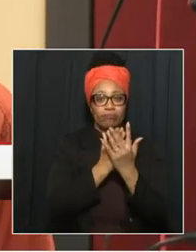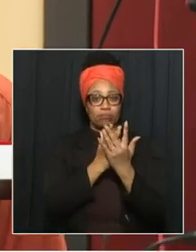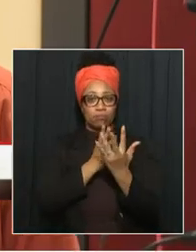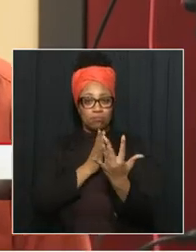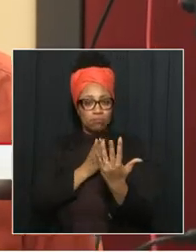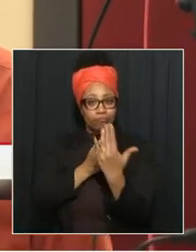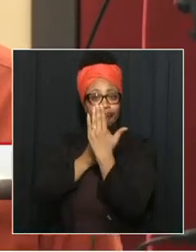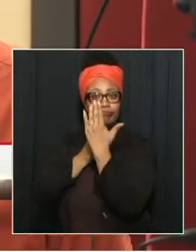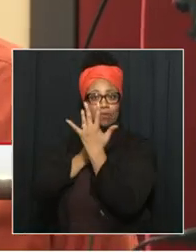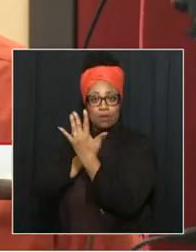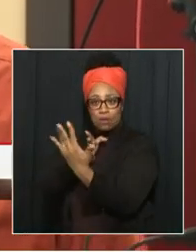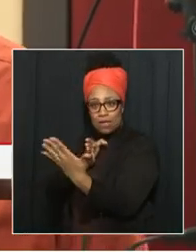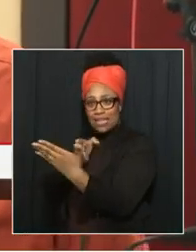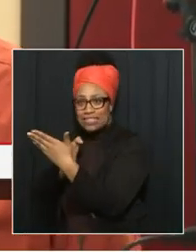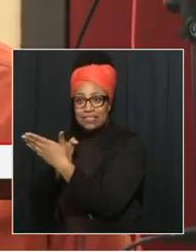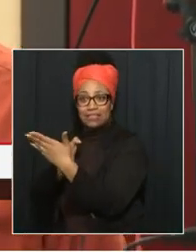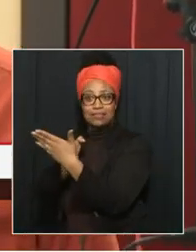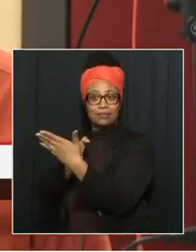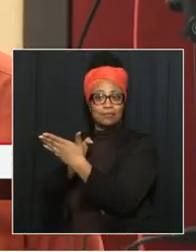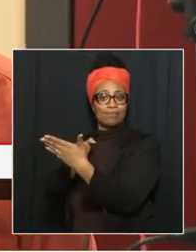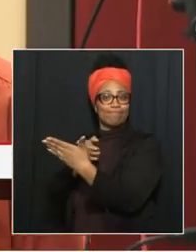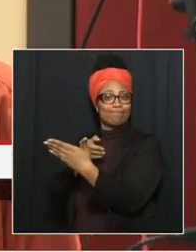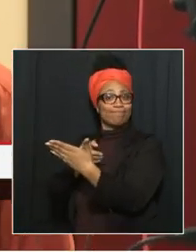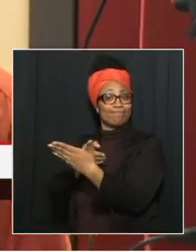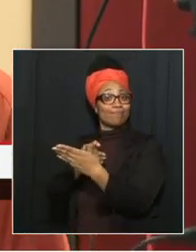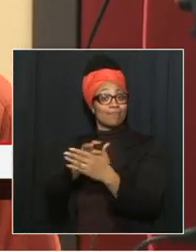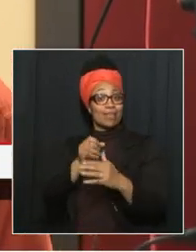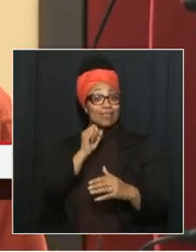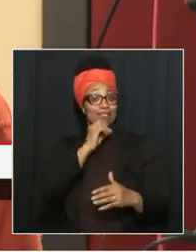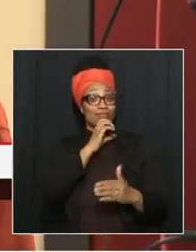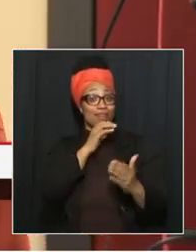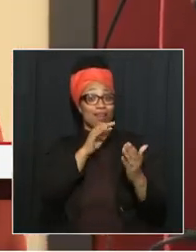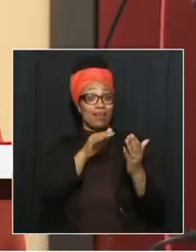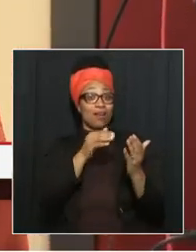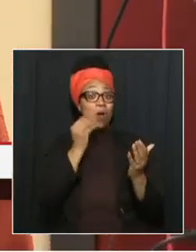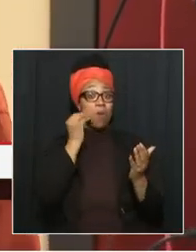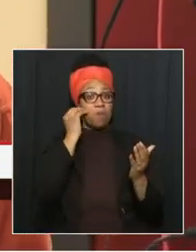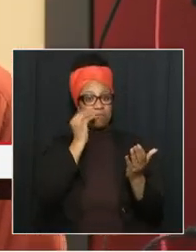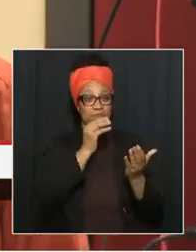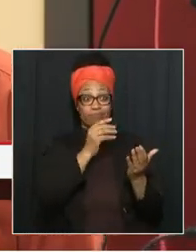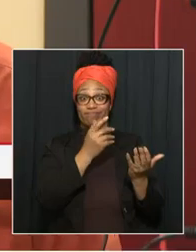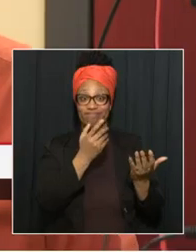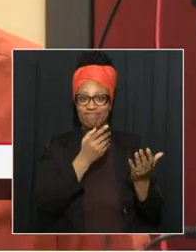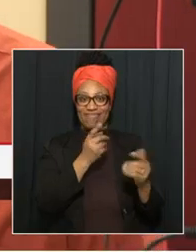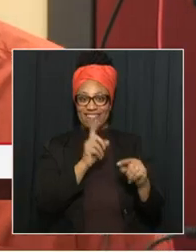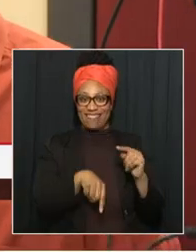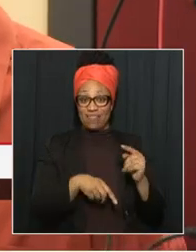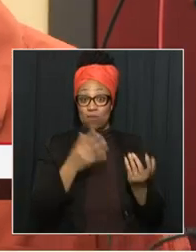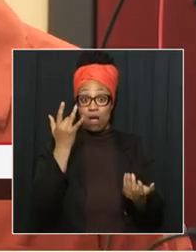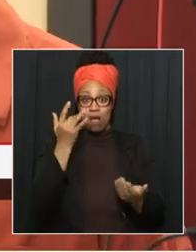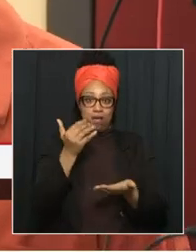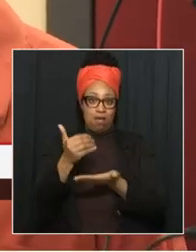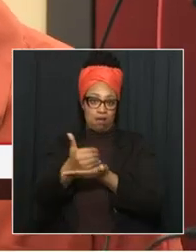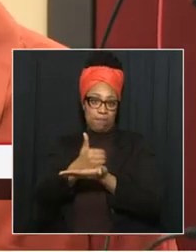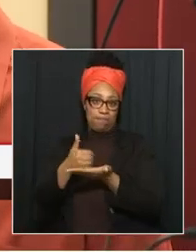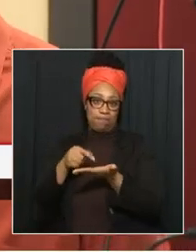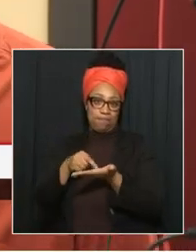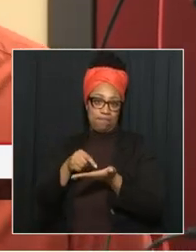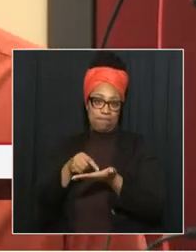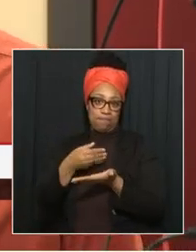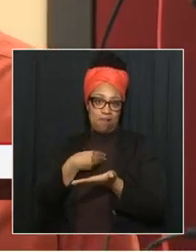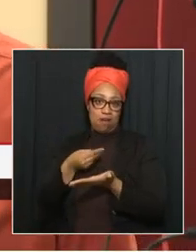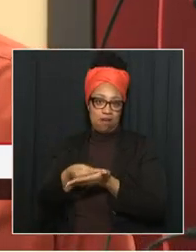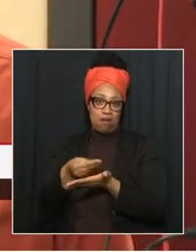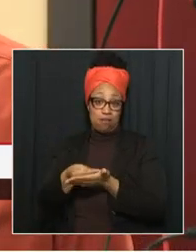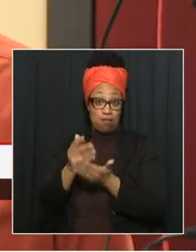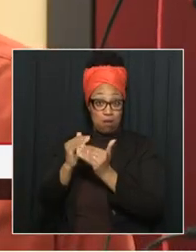citizen home due to the income I get a month, either I'm above or I'm below, you know, and